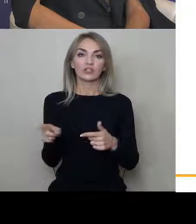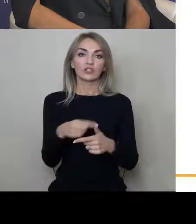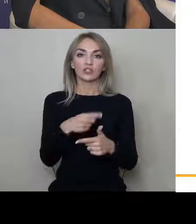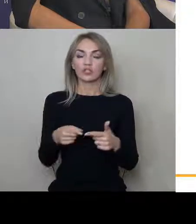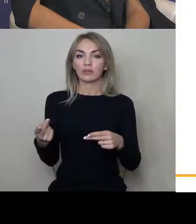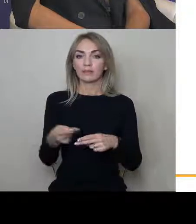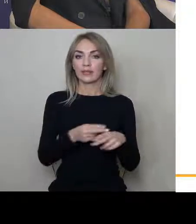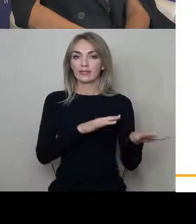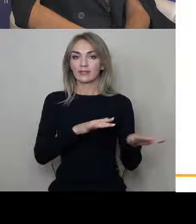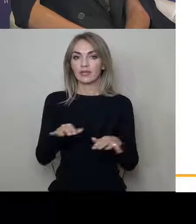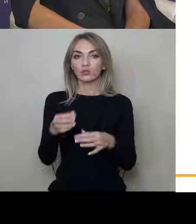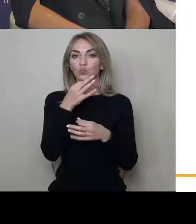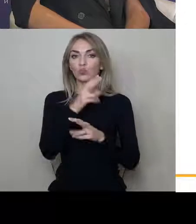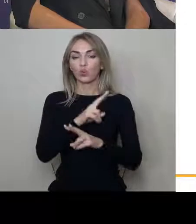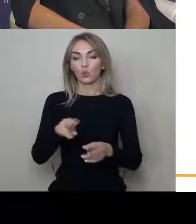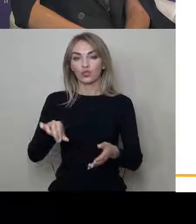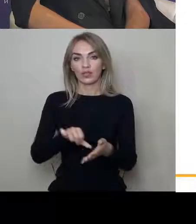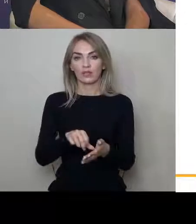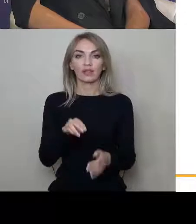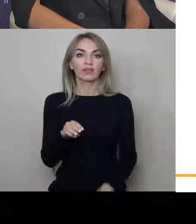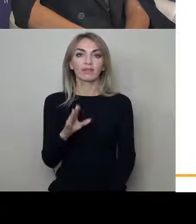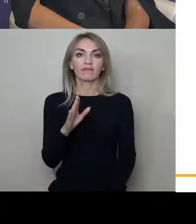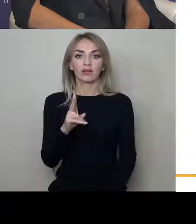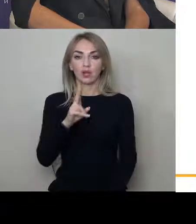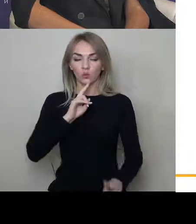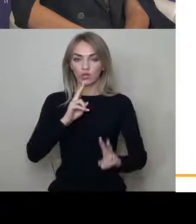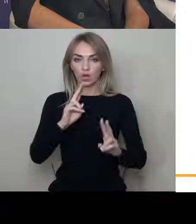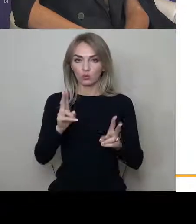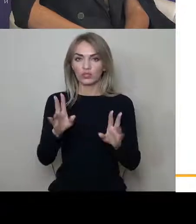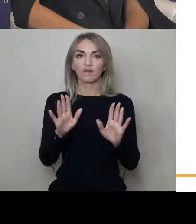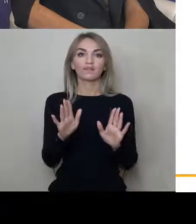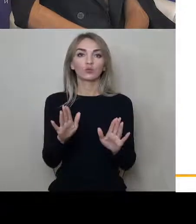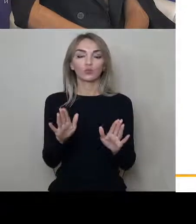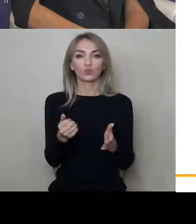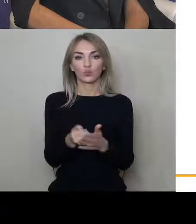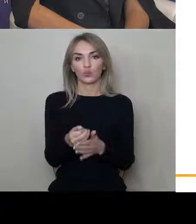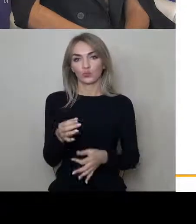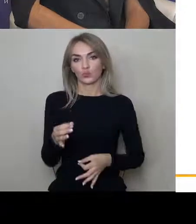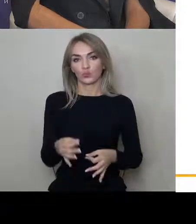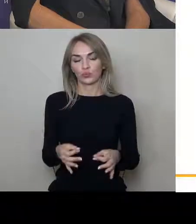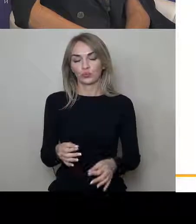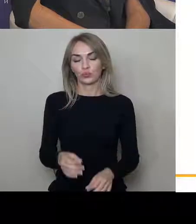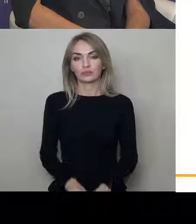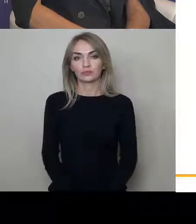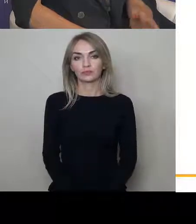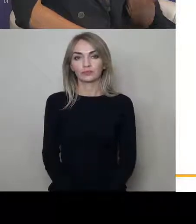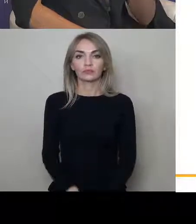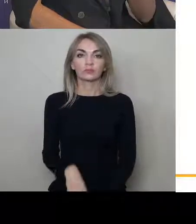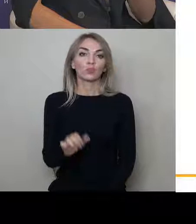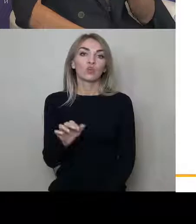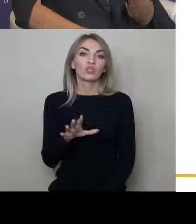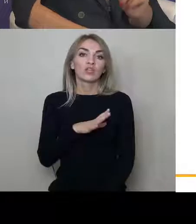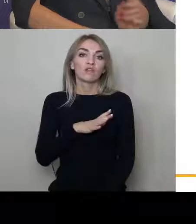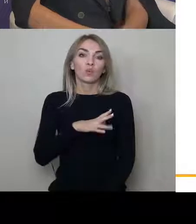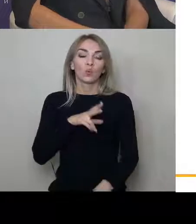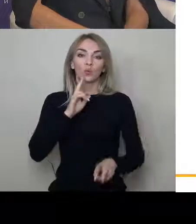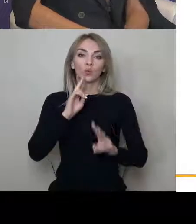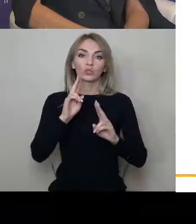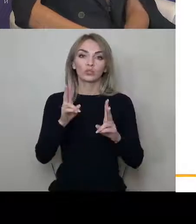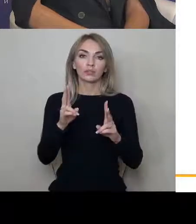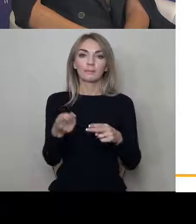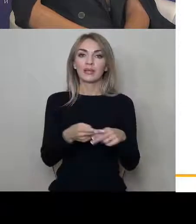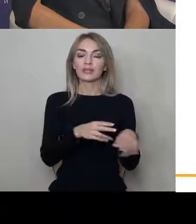PSC. So action or inaction of any member of the TSC can be submitted only to